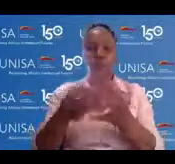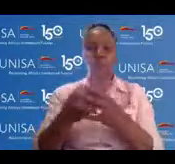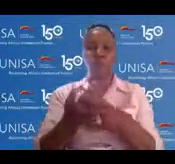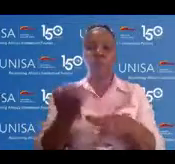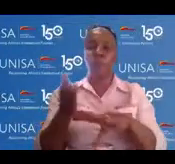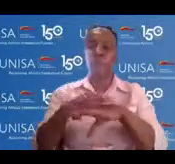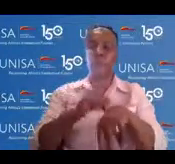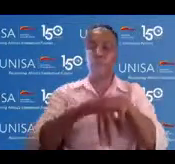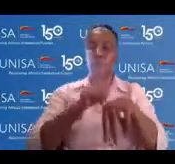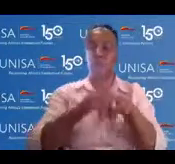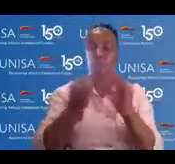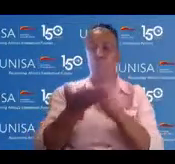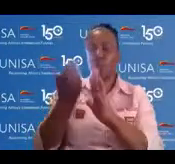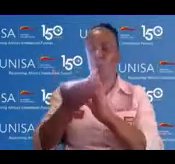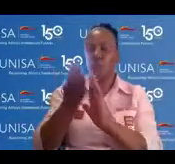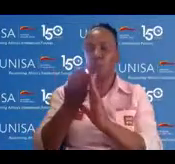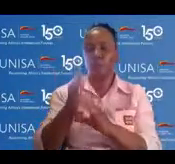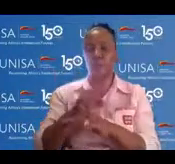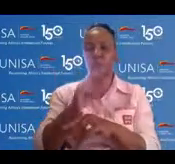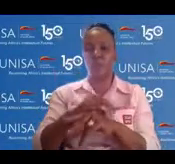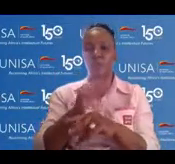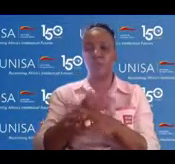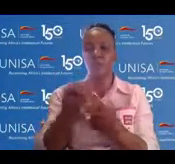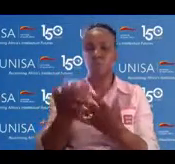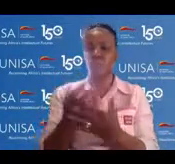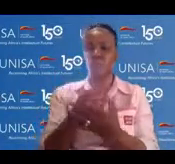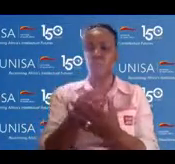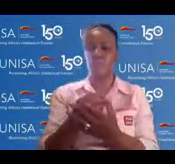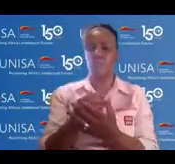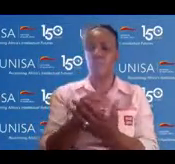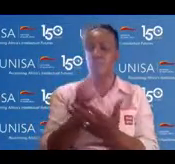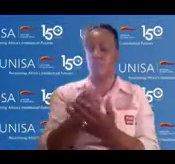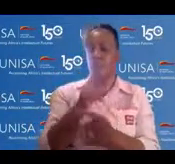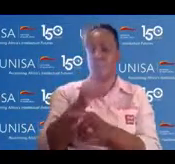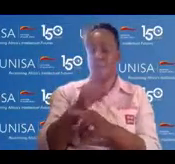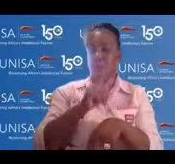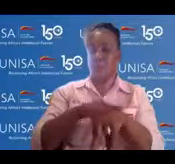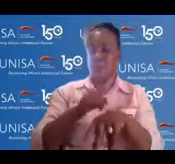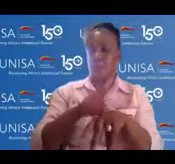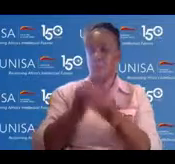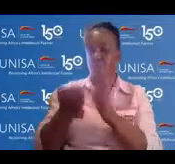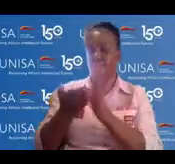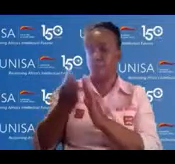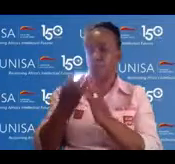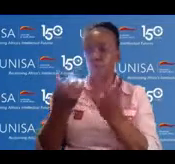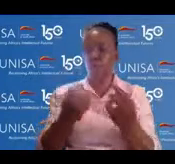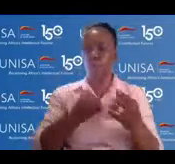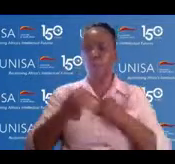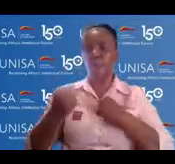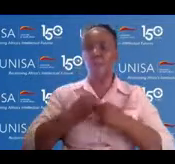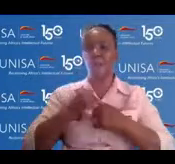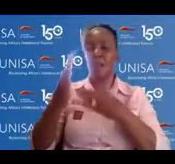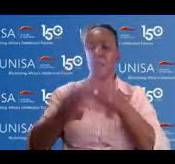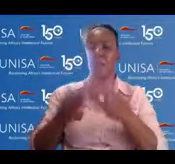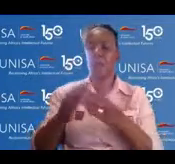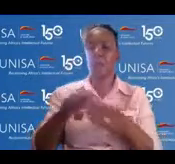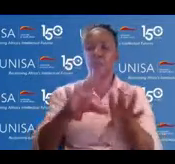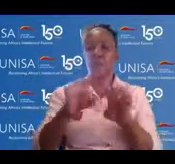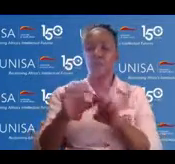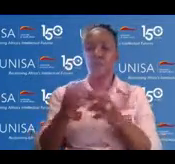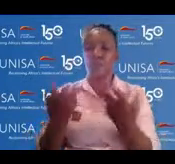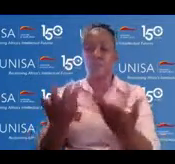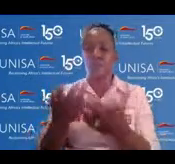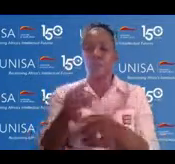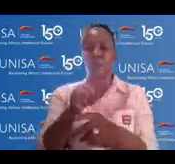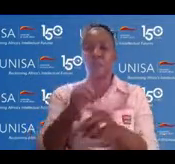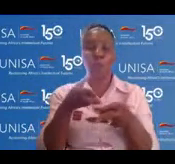need to reserve that little upload time to doing the administrative stuff at the end of exams. And that way, if there's any